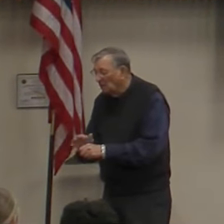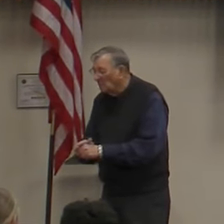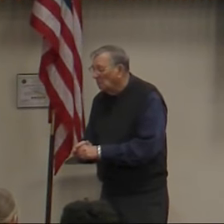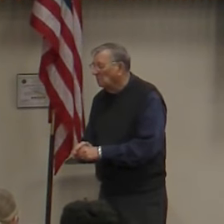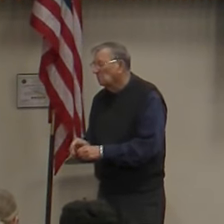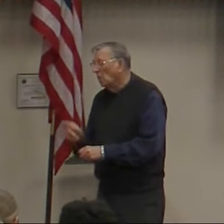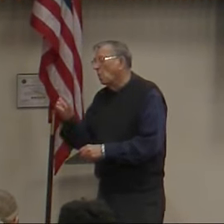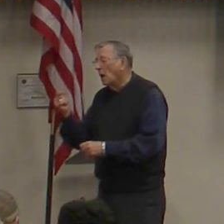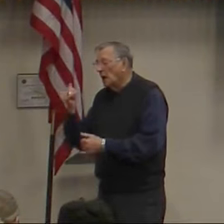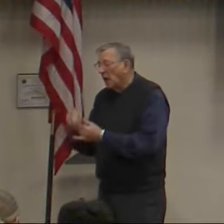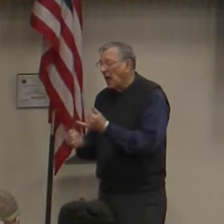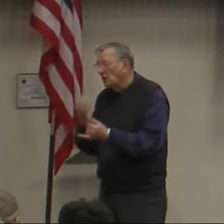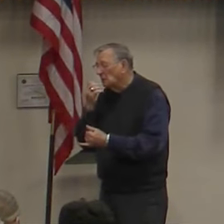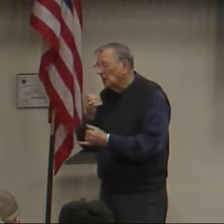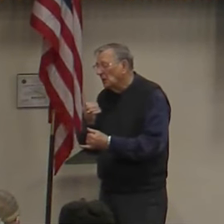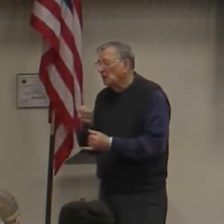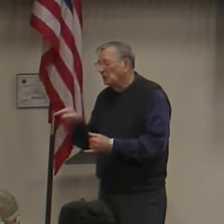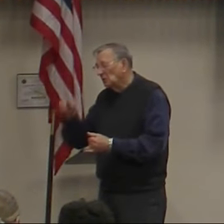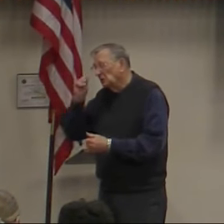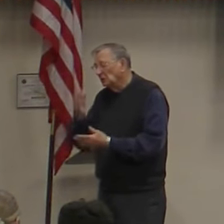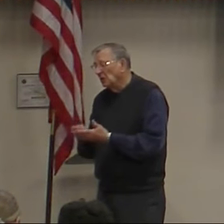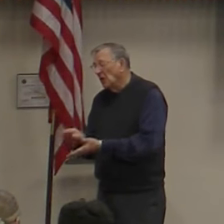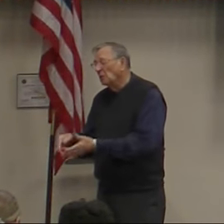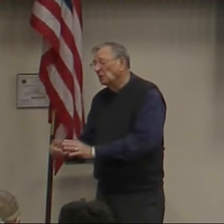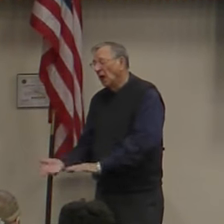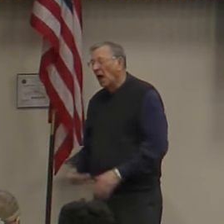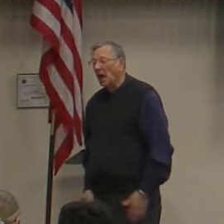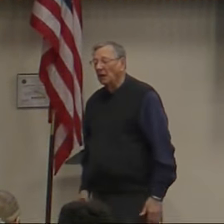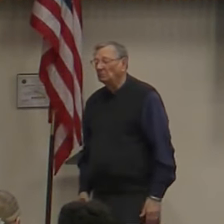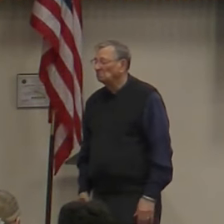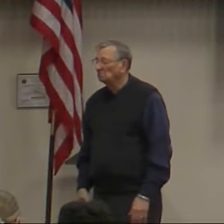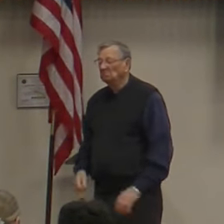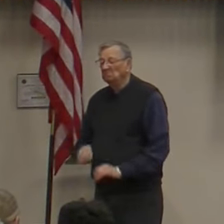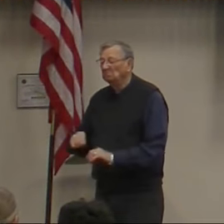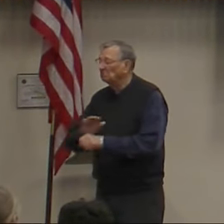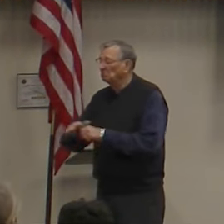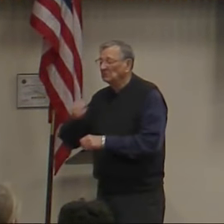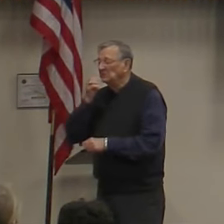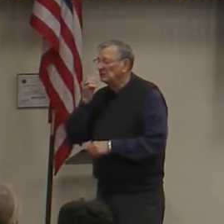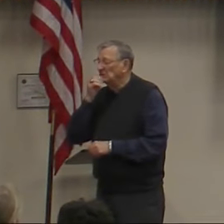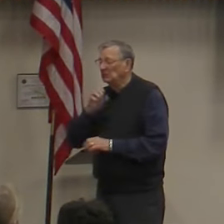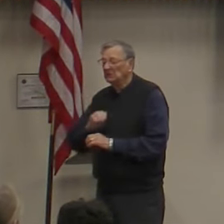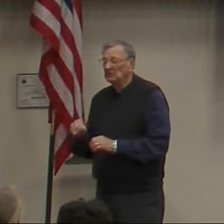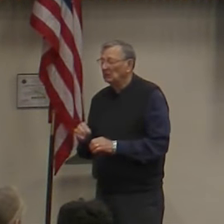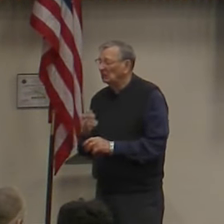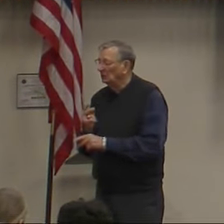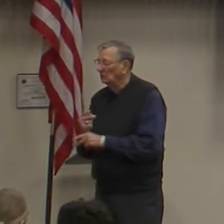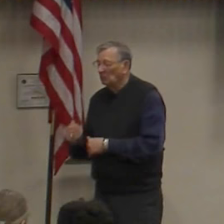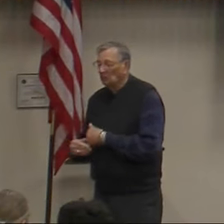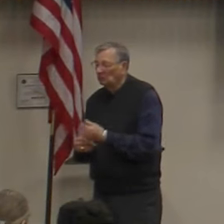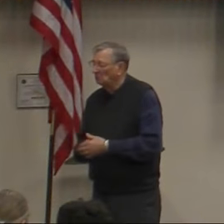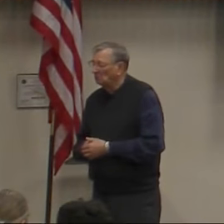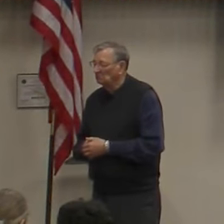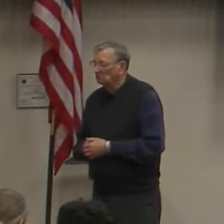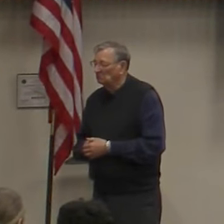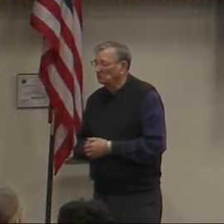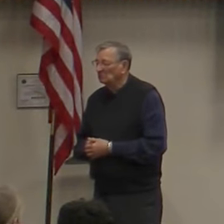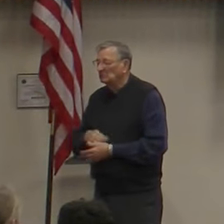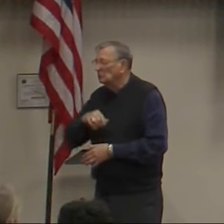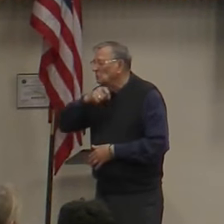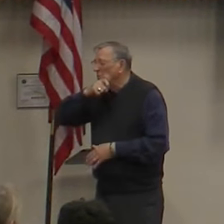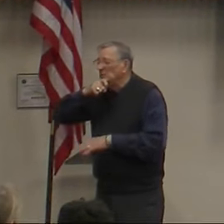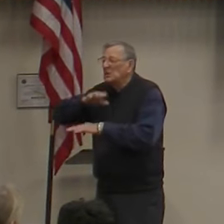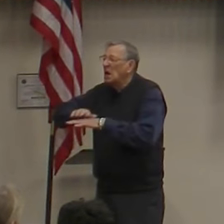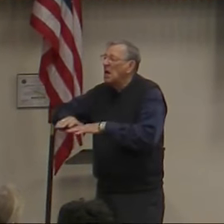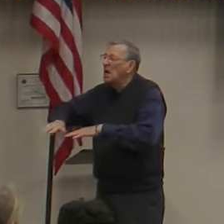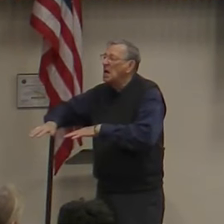son and her are going to lay down and die. They just haven't had enough to eat, hadn't had enough to keep them going. Drought is pretty